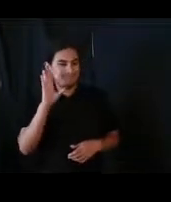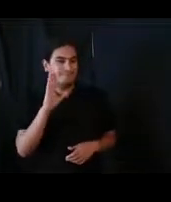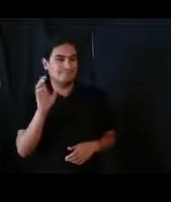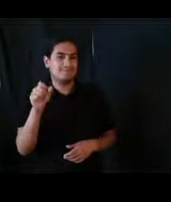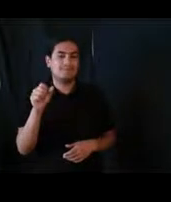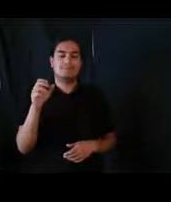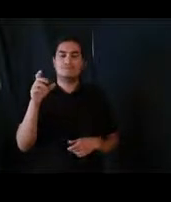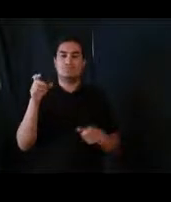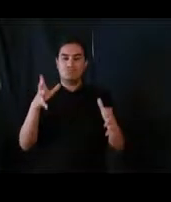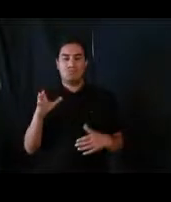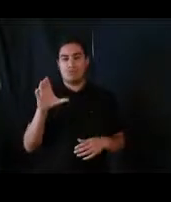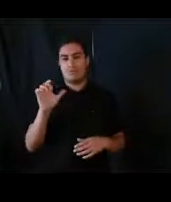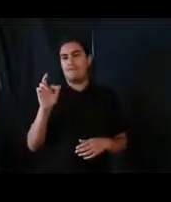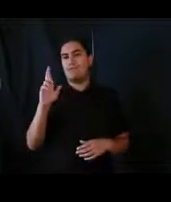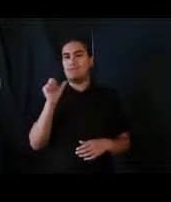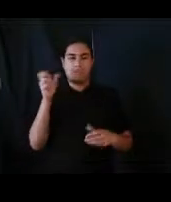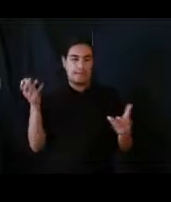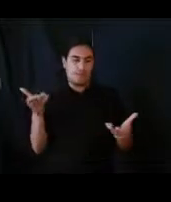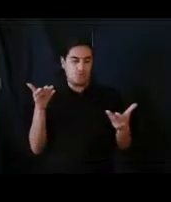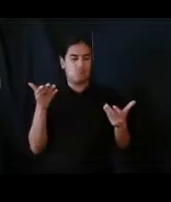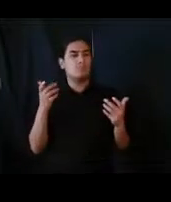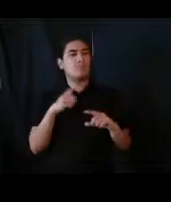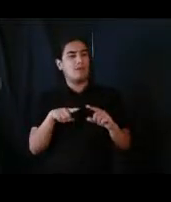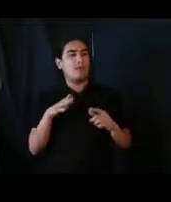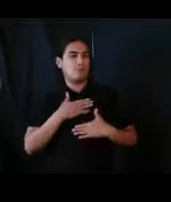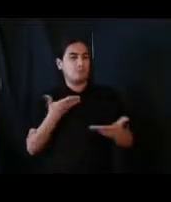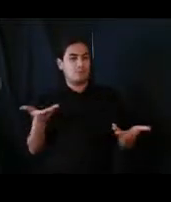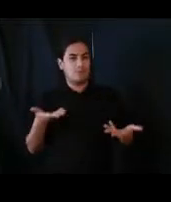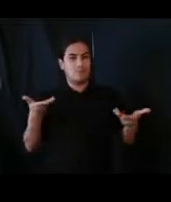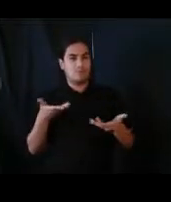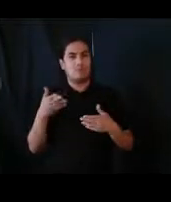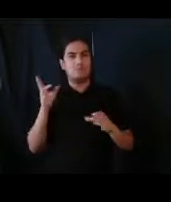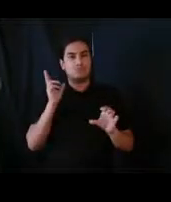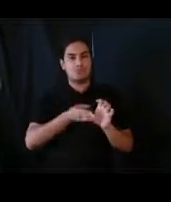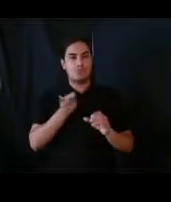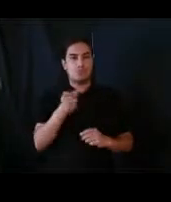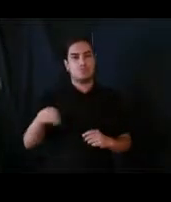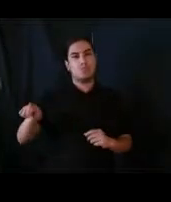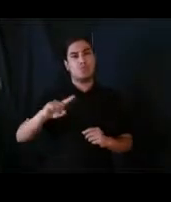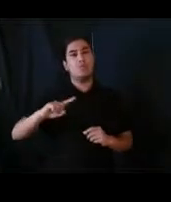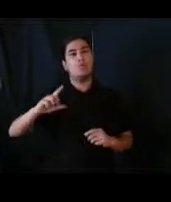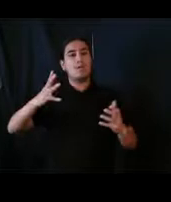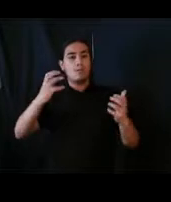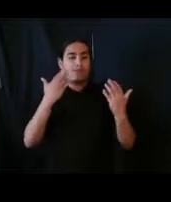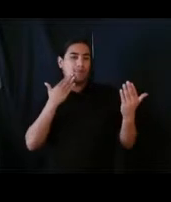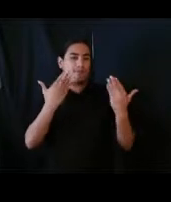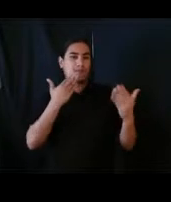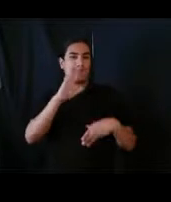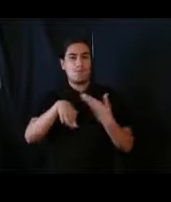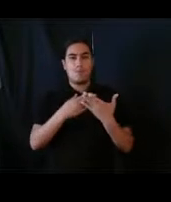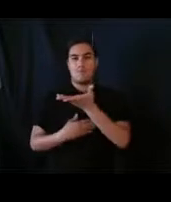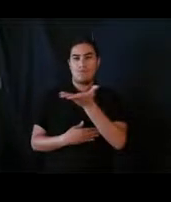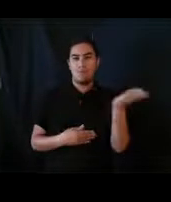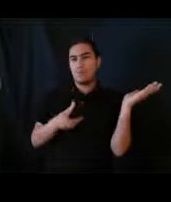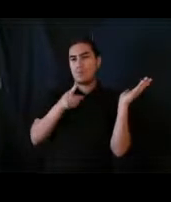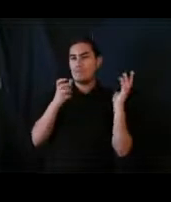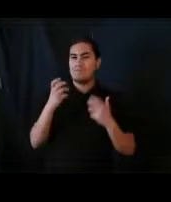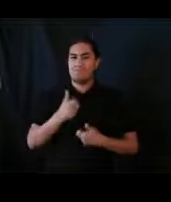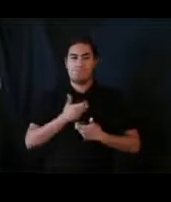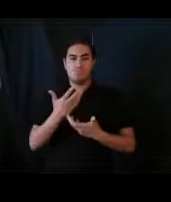it since his regards but a pleasure to be here uh to join you um i want to thank all of you that have expressed your